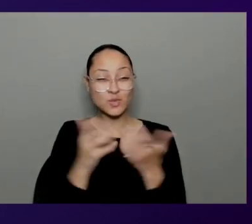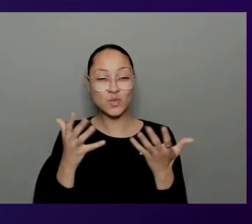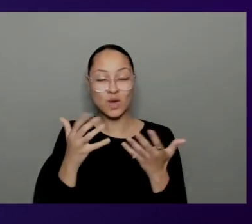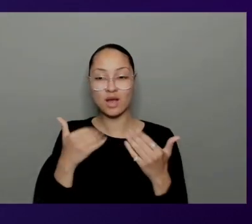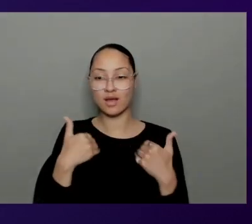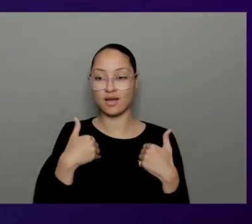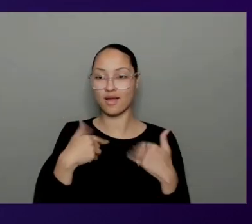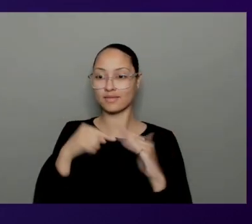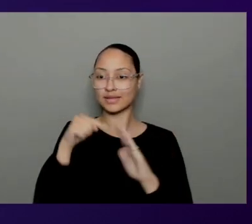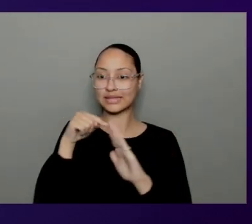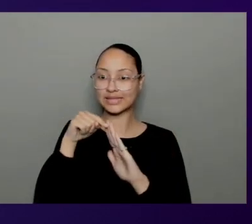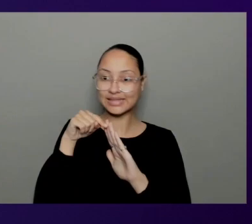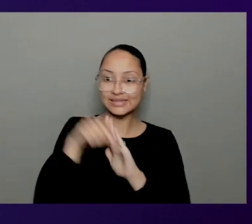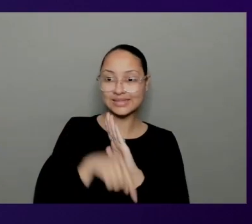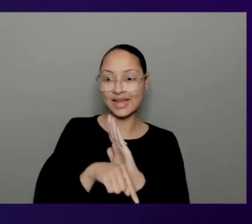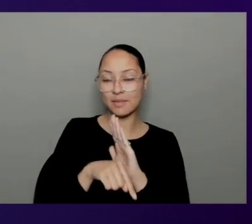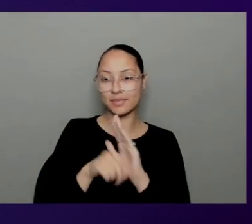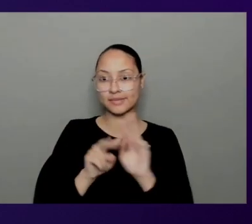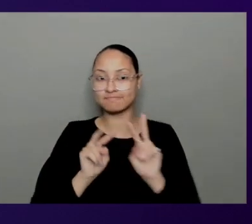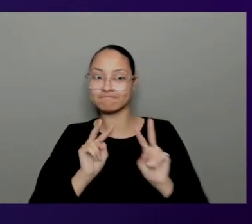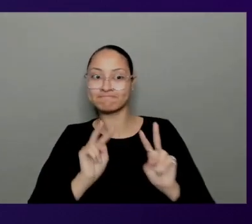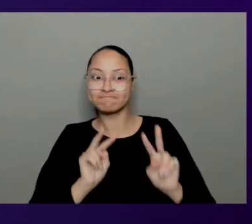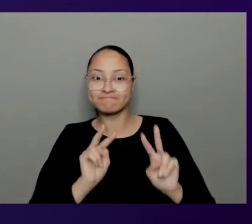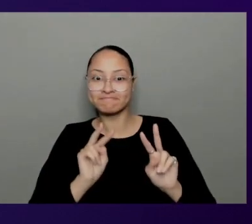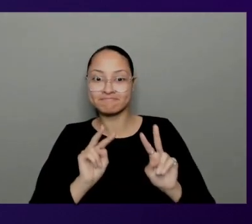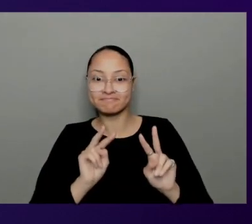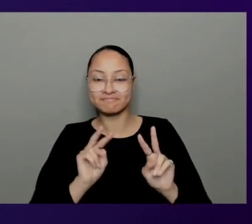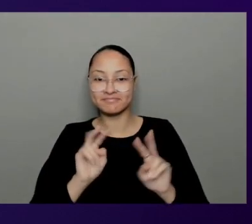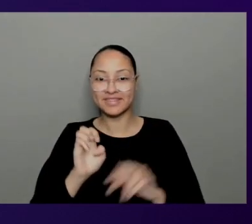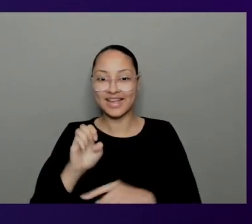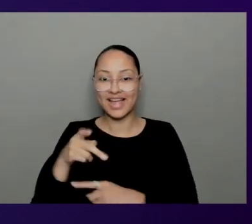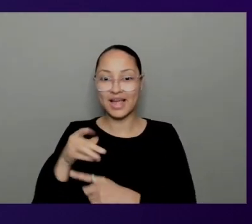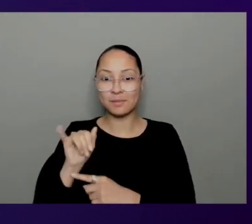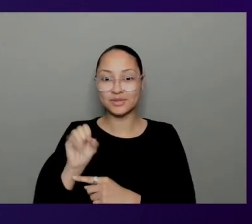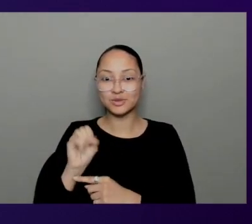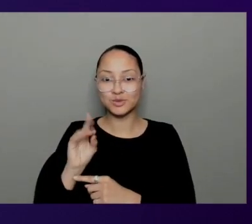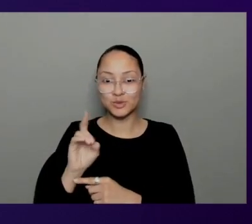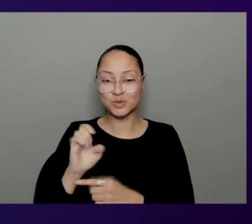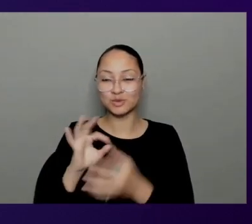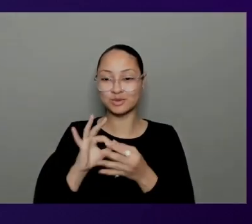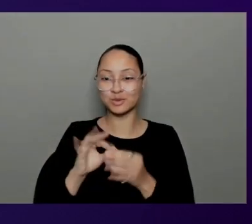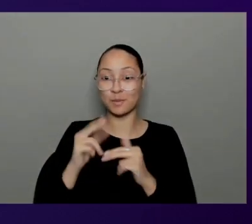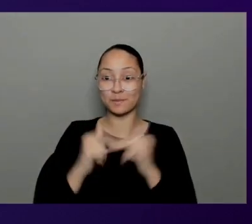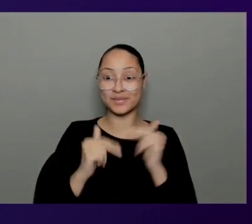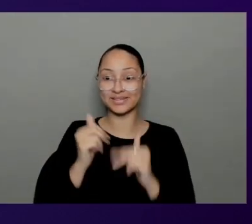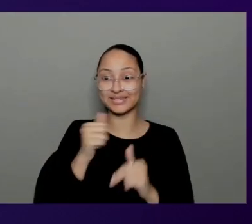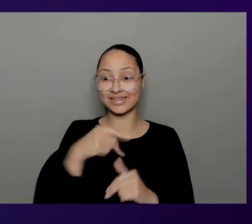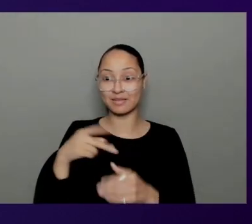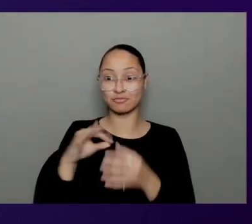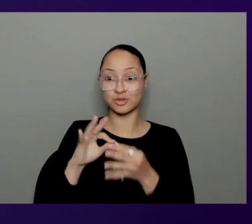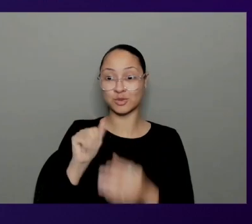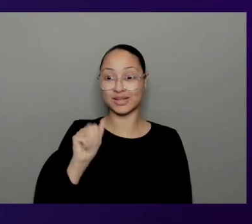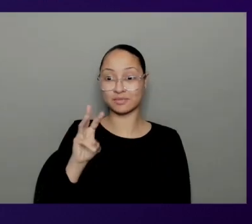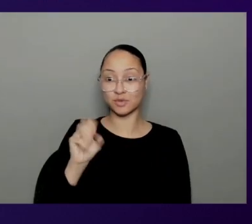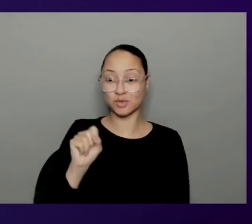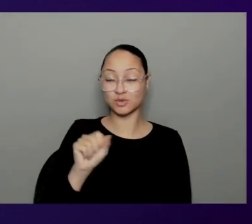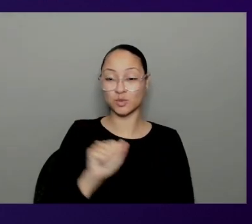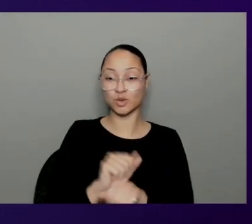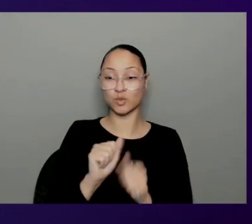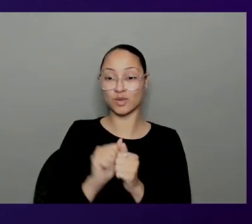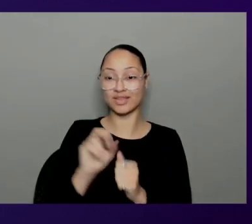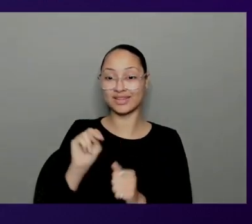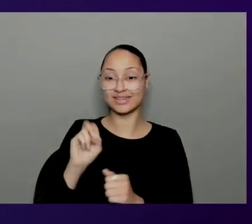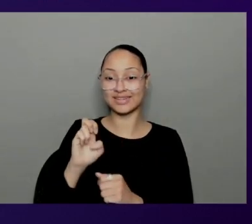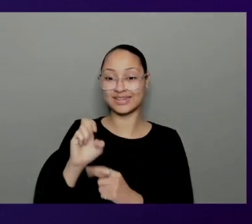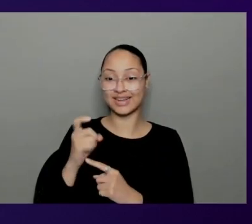much awaited episode where we're going to be talking about building a SaaS application with AWS. Working with Next.js and Amplify, as you've already been seeing